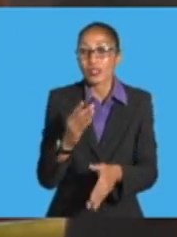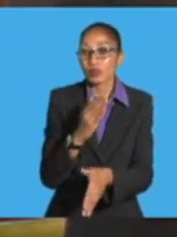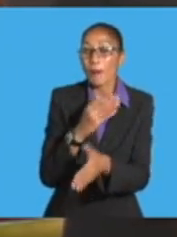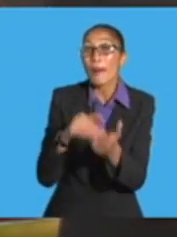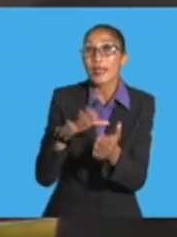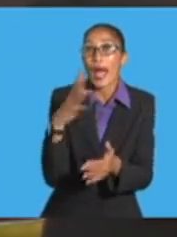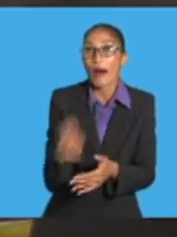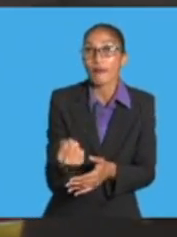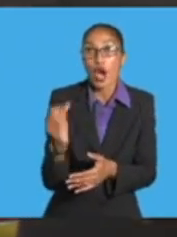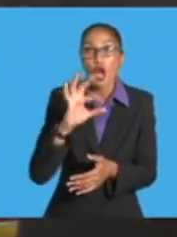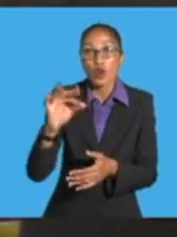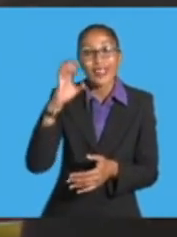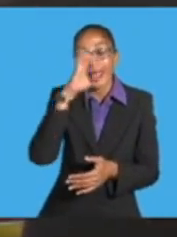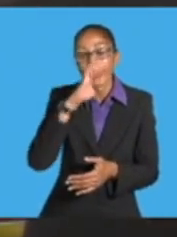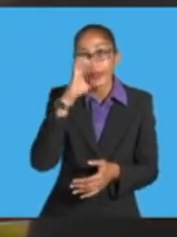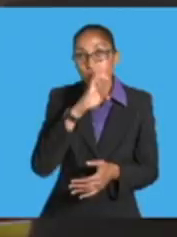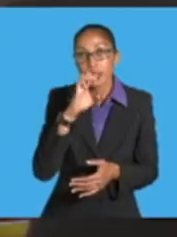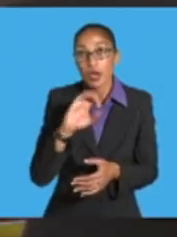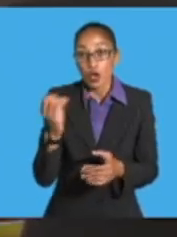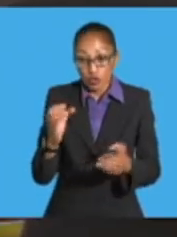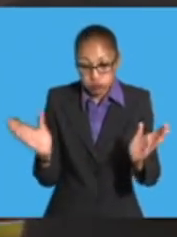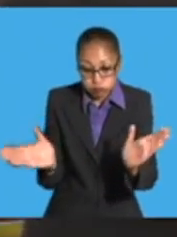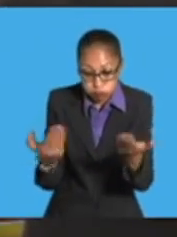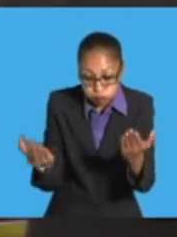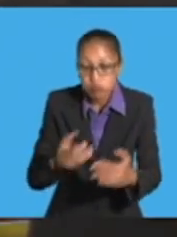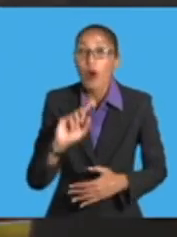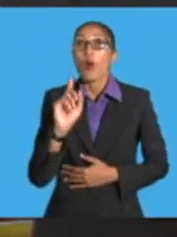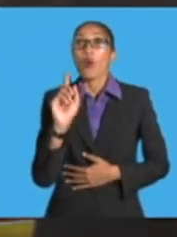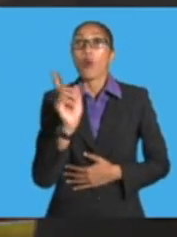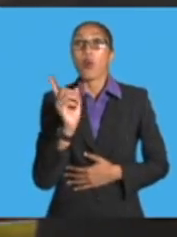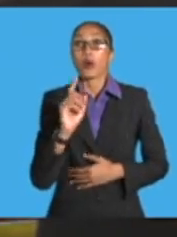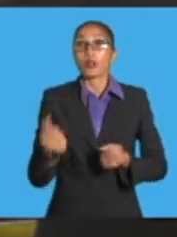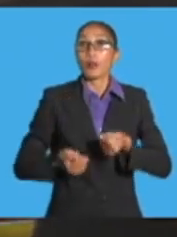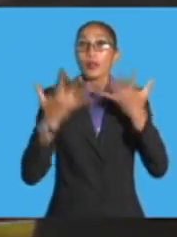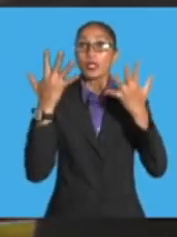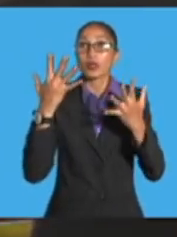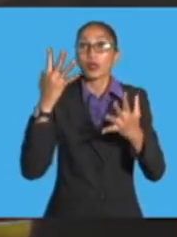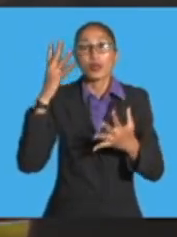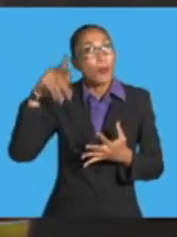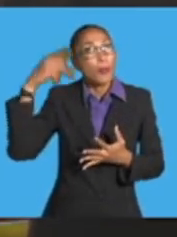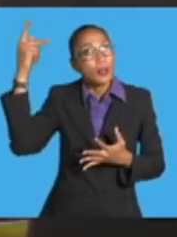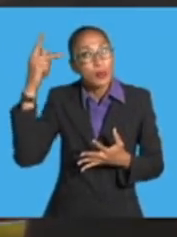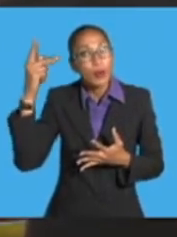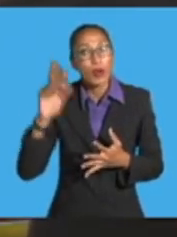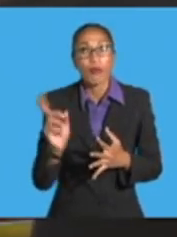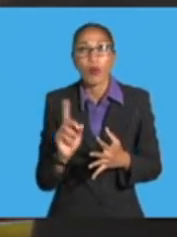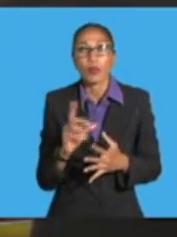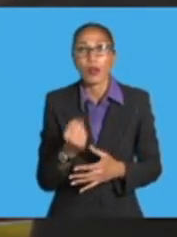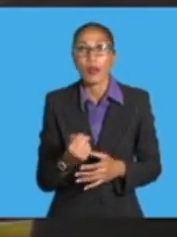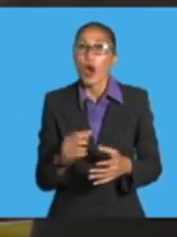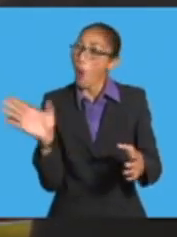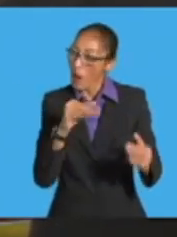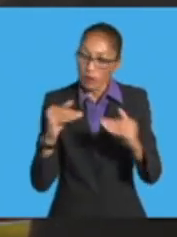equality in action and reinforces our commitment to the constitutional principle of being equal